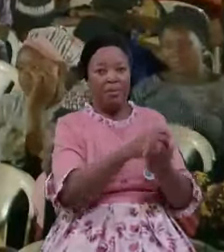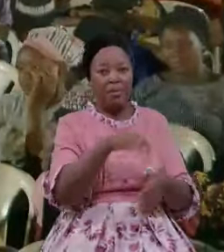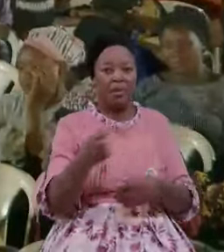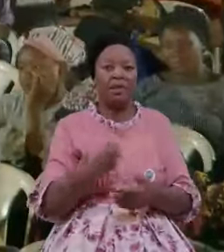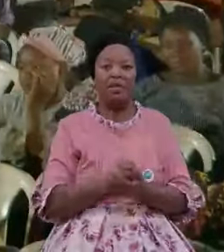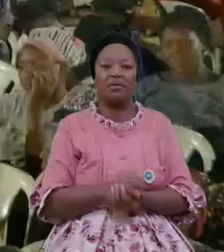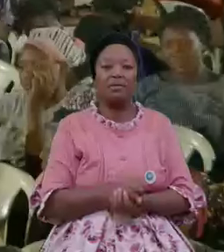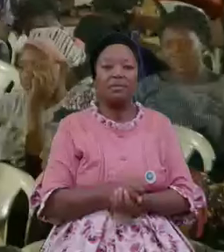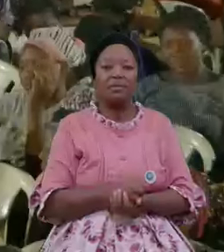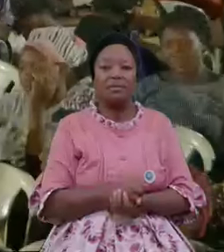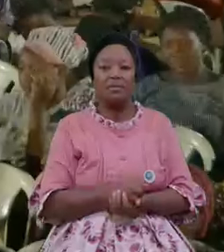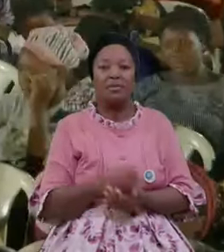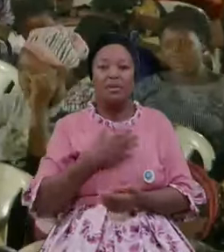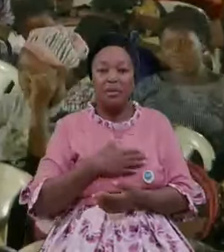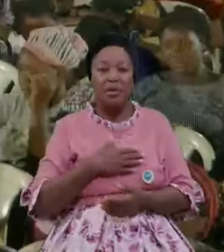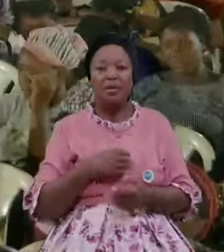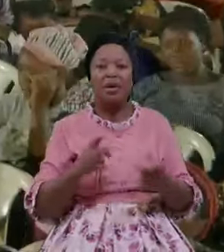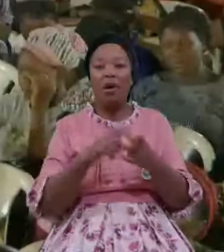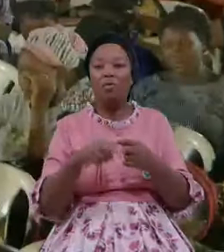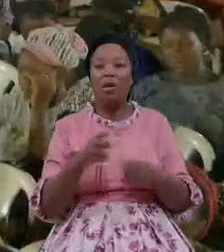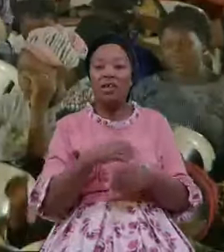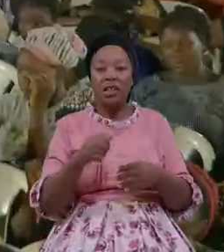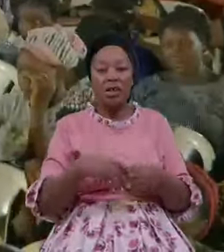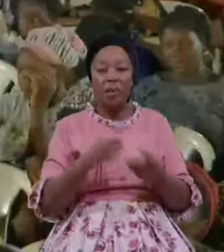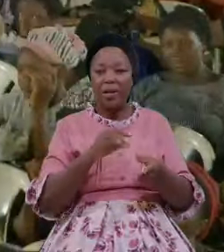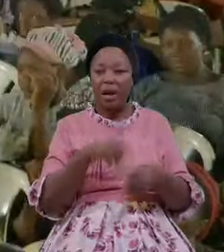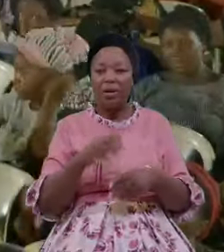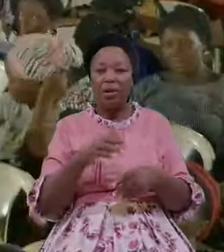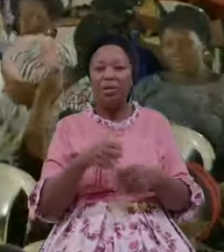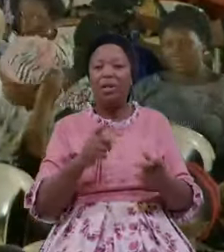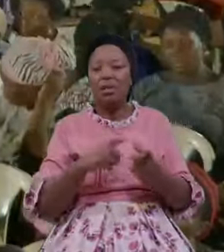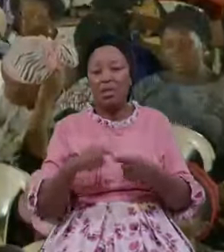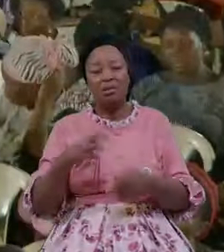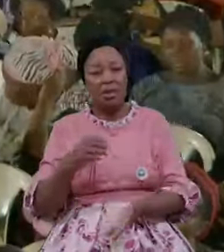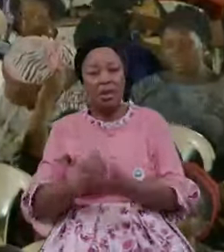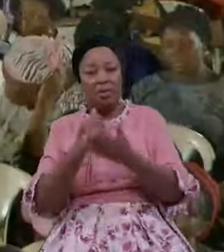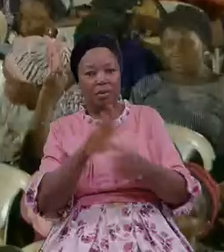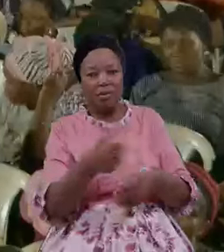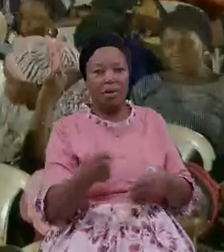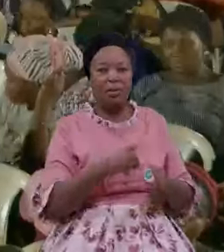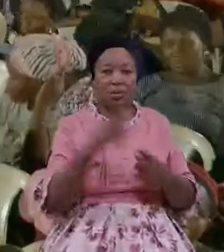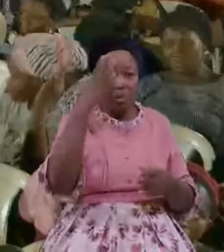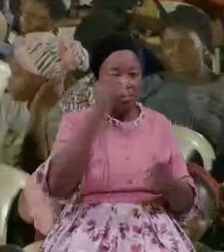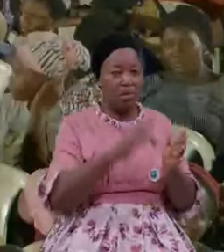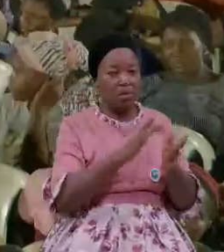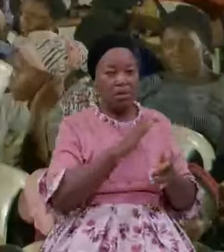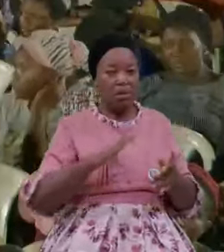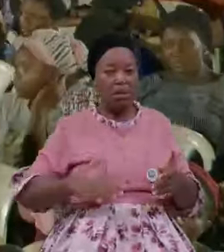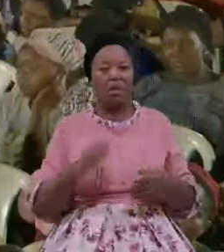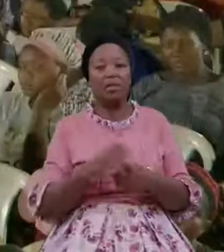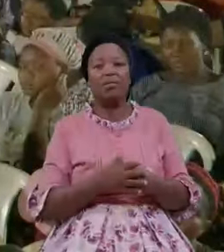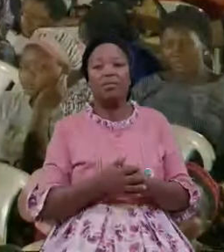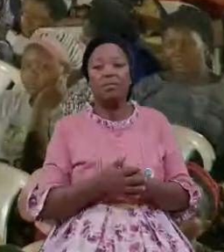Get the accurate digits of the phone numbers, please, of the handsets, so that you don't miss anybody out. If you miss somebody